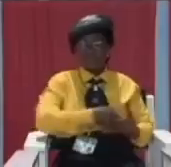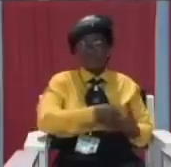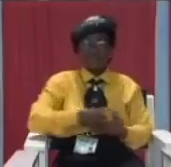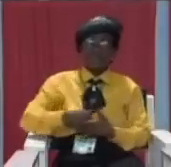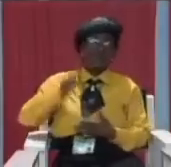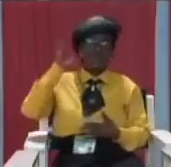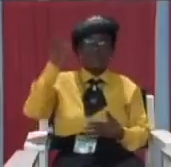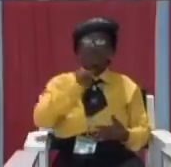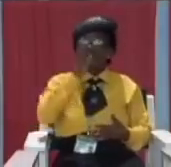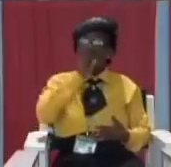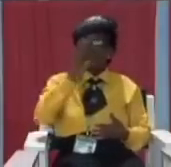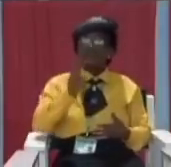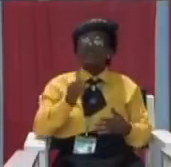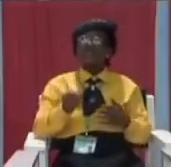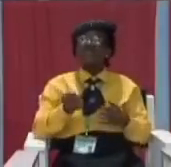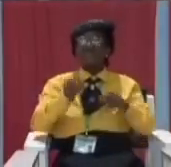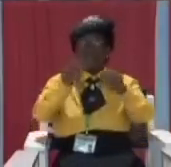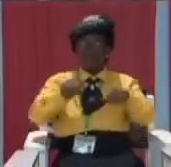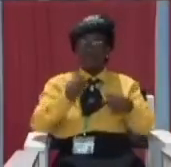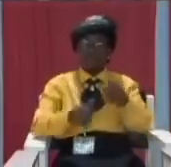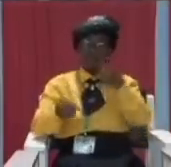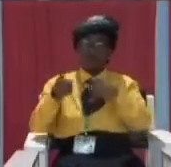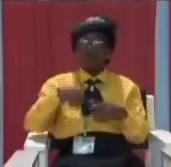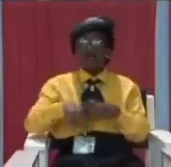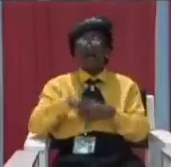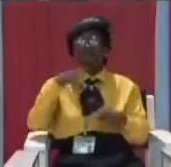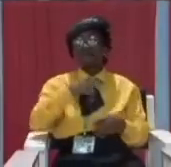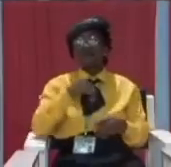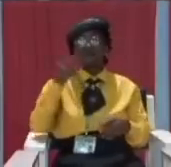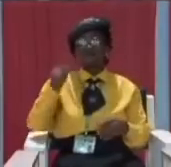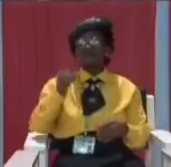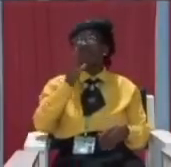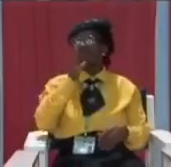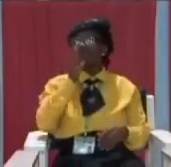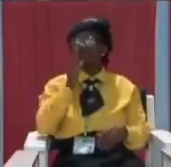big. And the mother came.